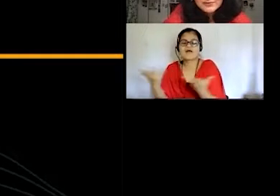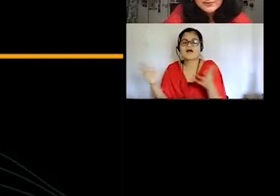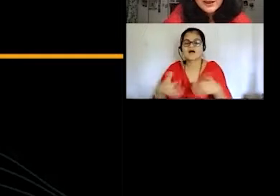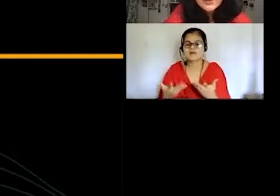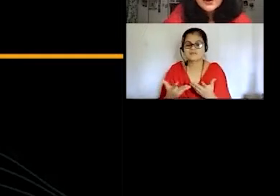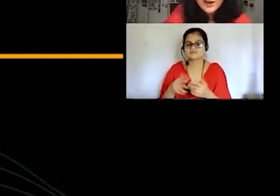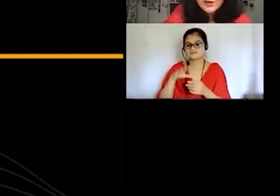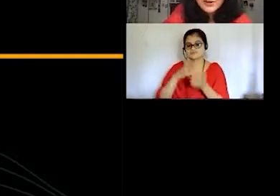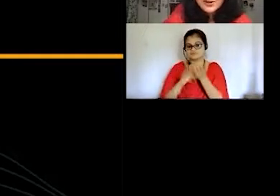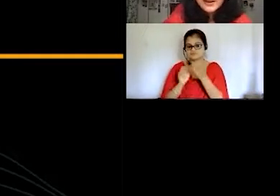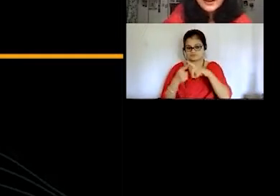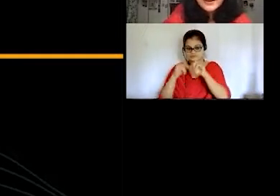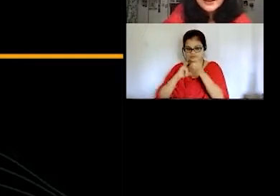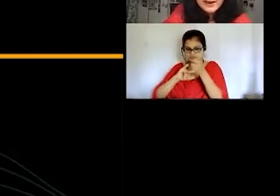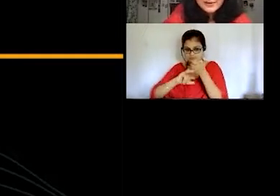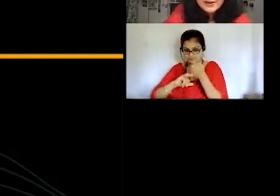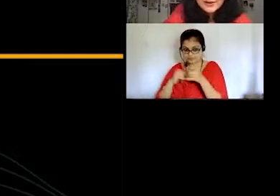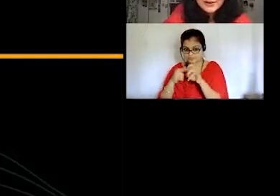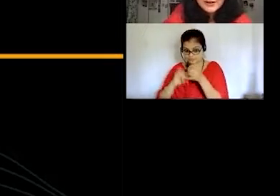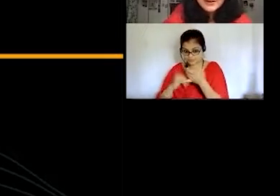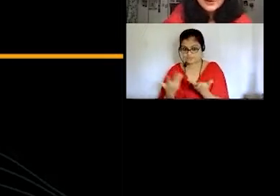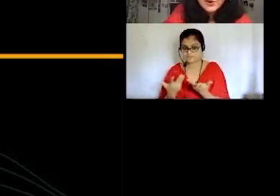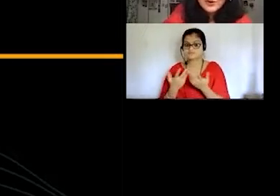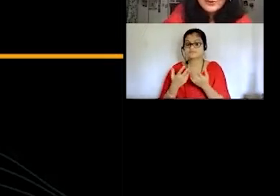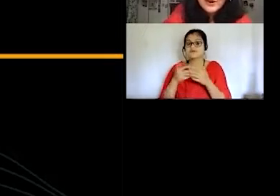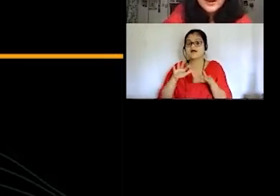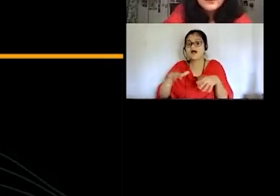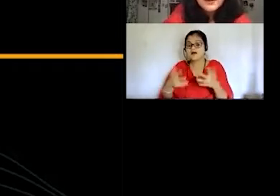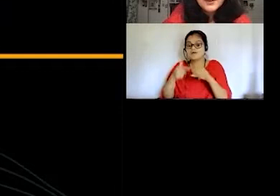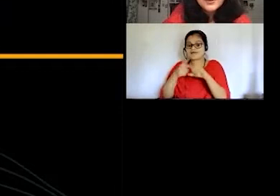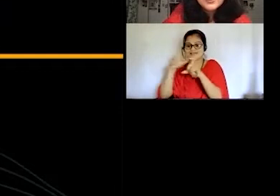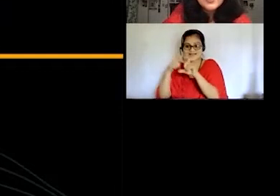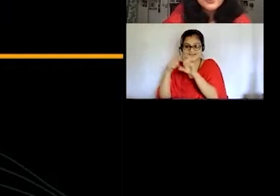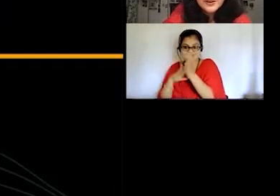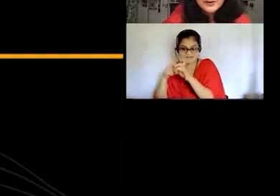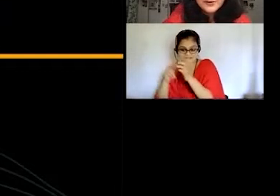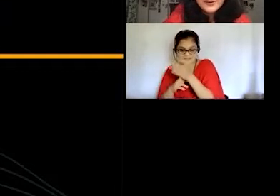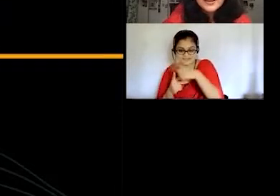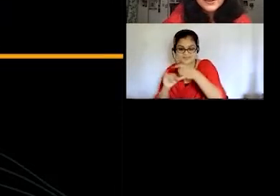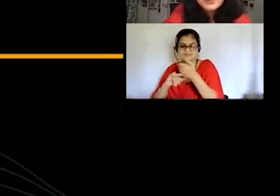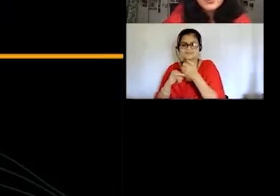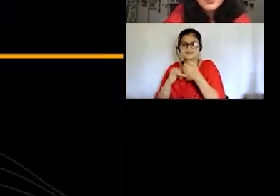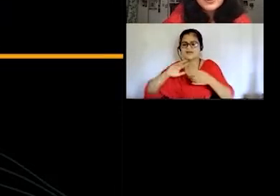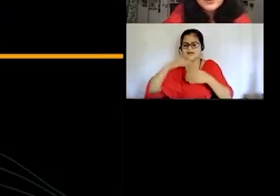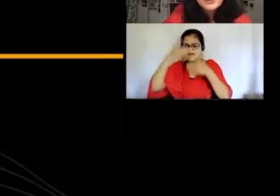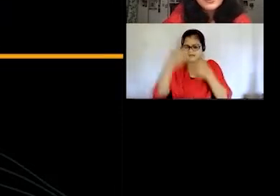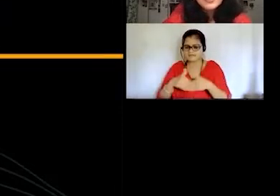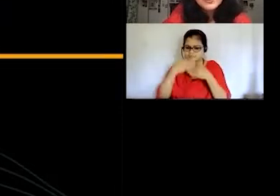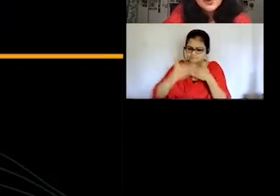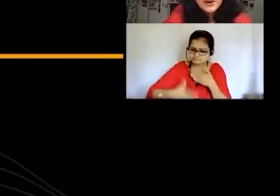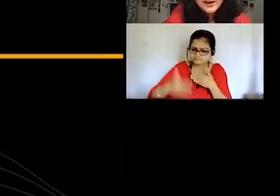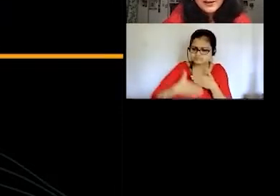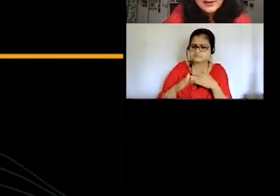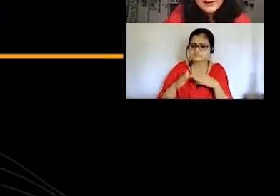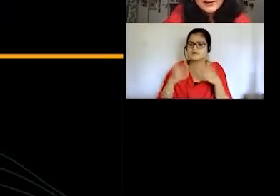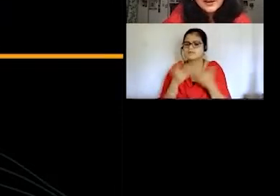notes, its range, its element, the hallmark and features of the infinite expressions, its